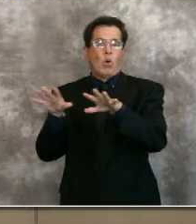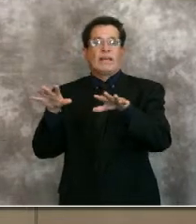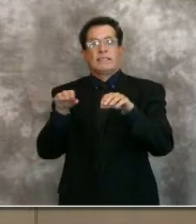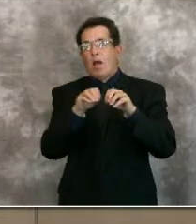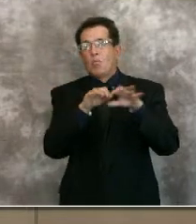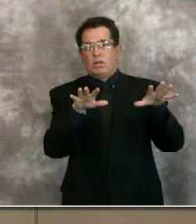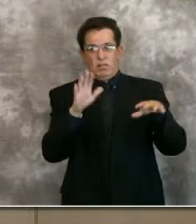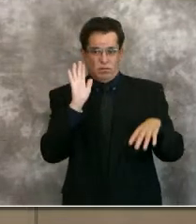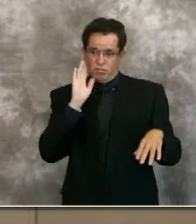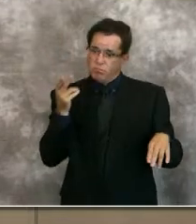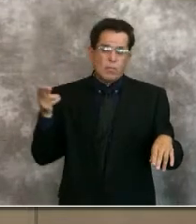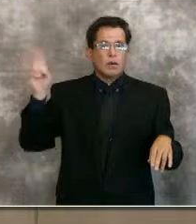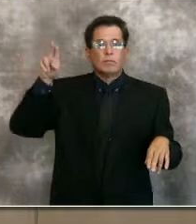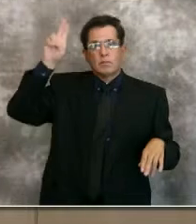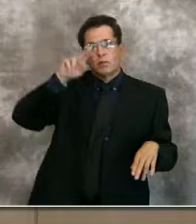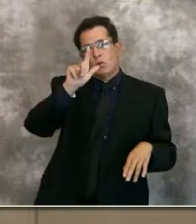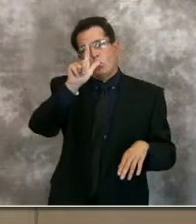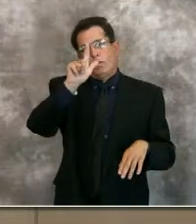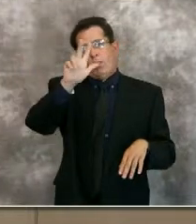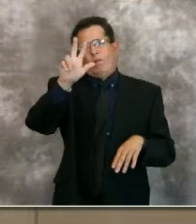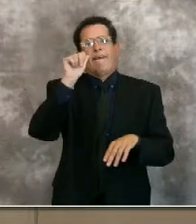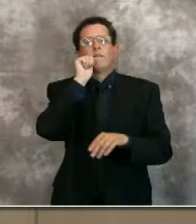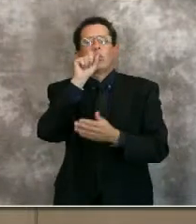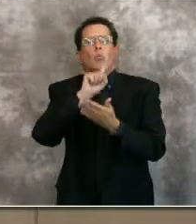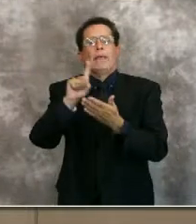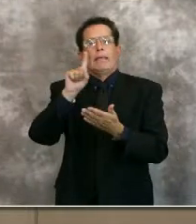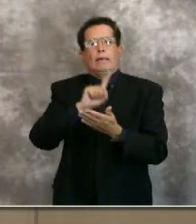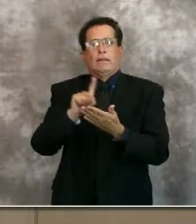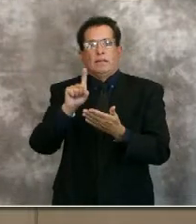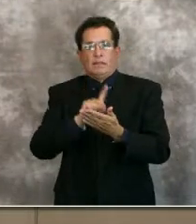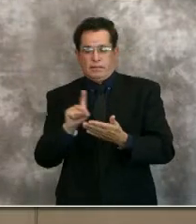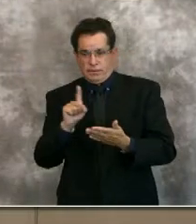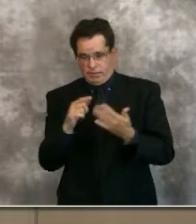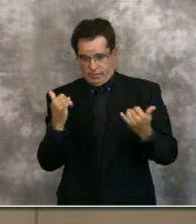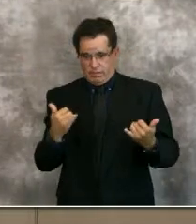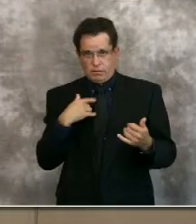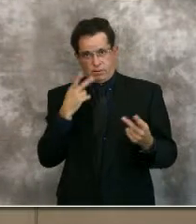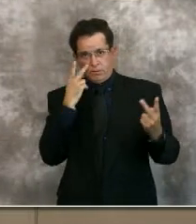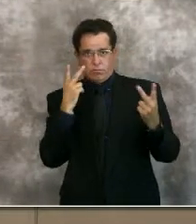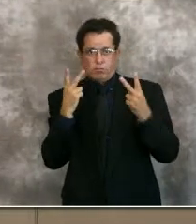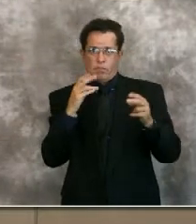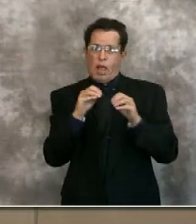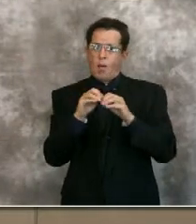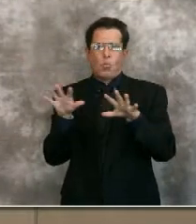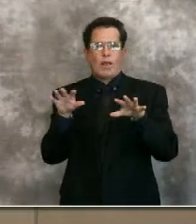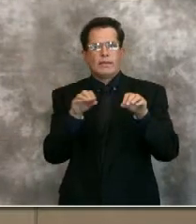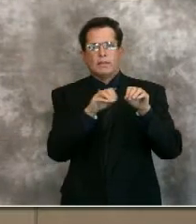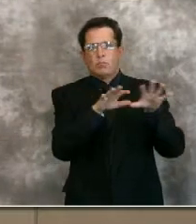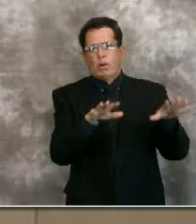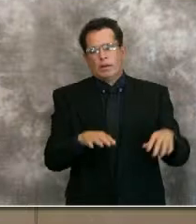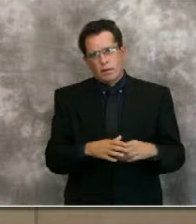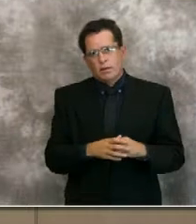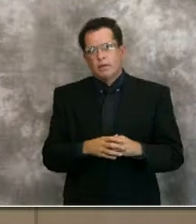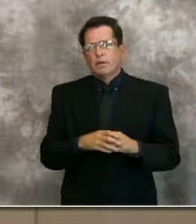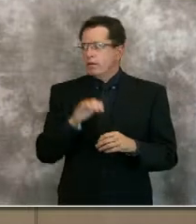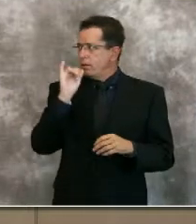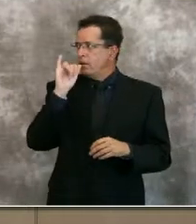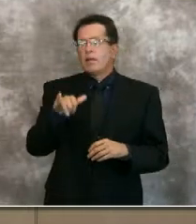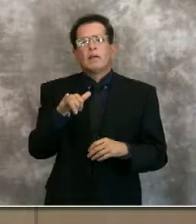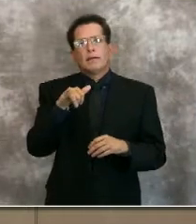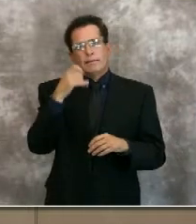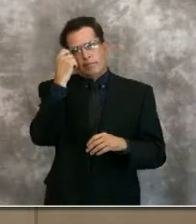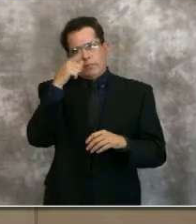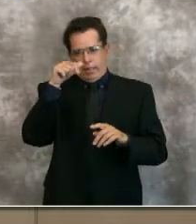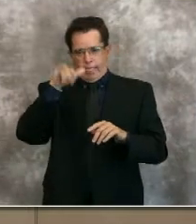rather 23 outbreaks a week. So the outbreaks, again, after deaths, is a